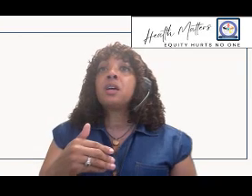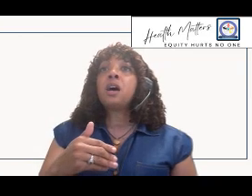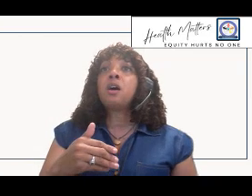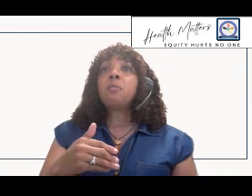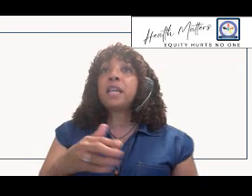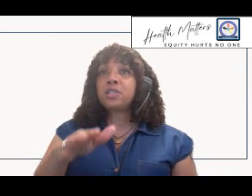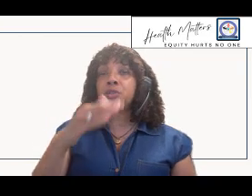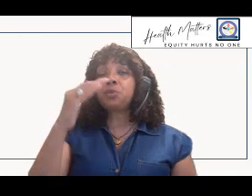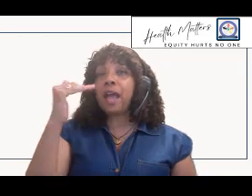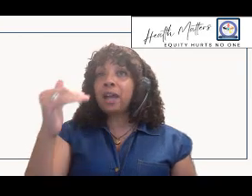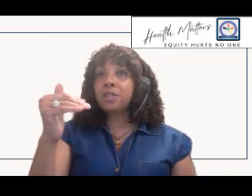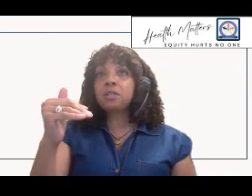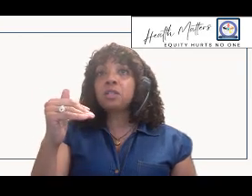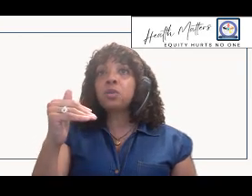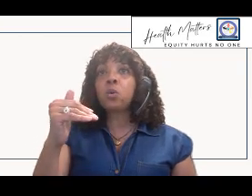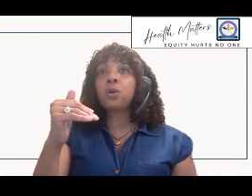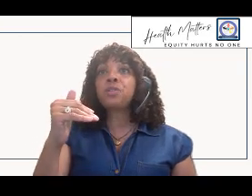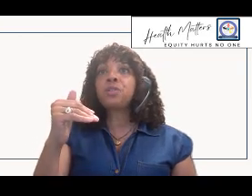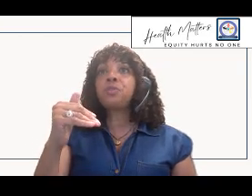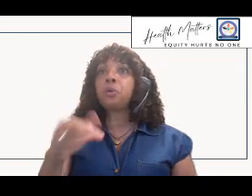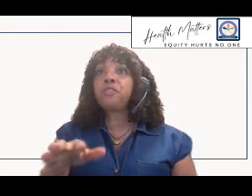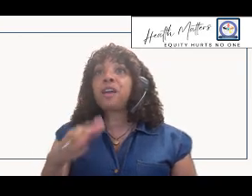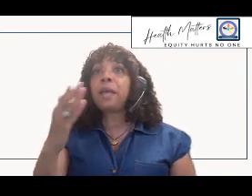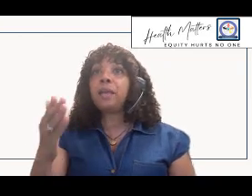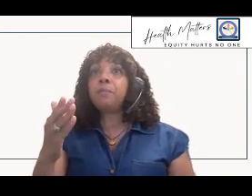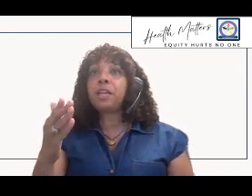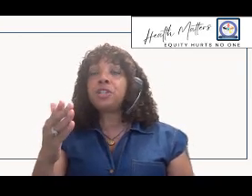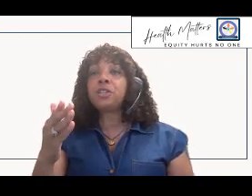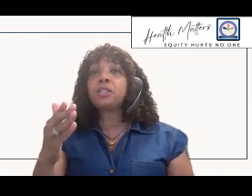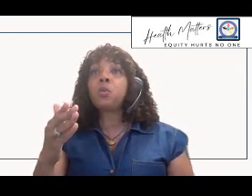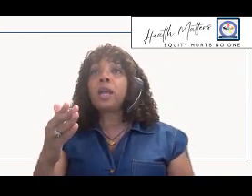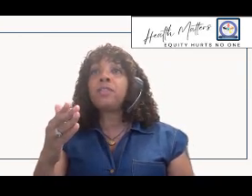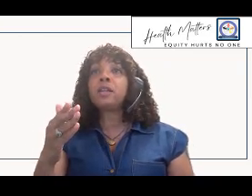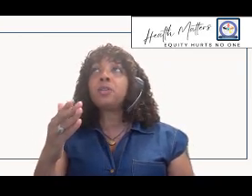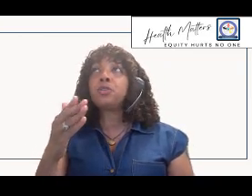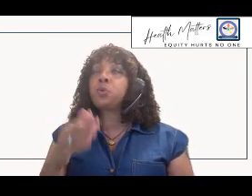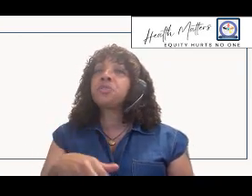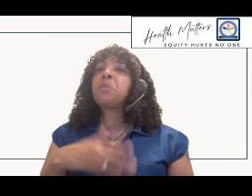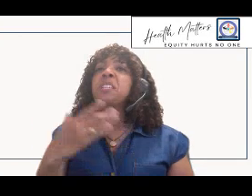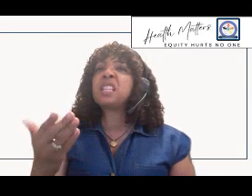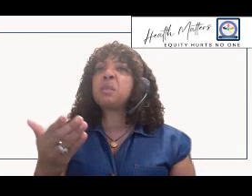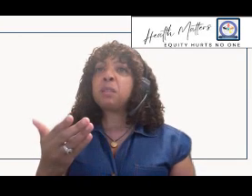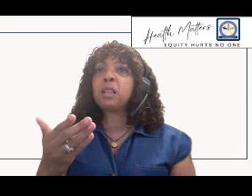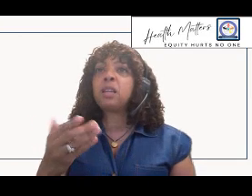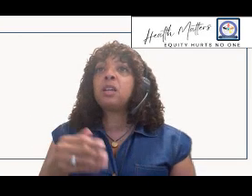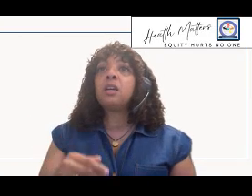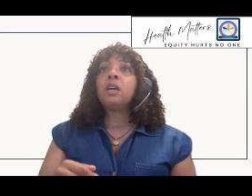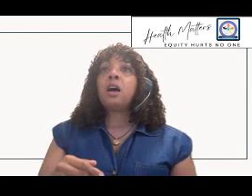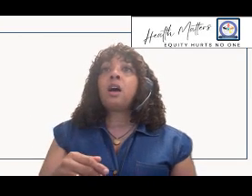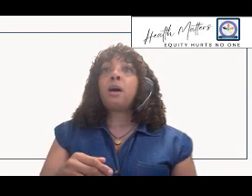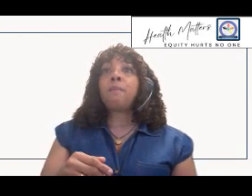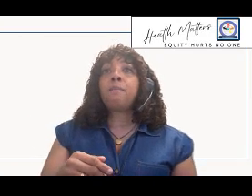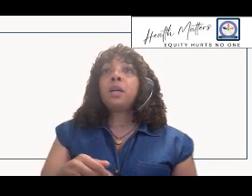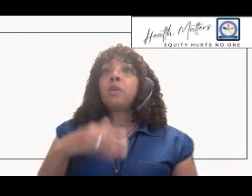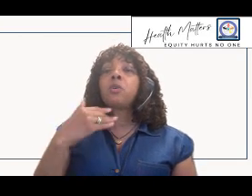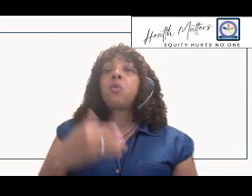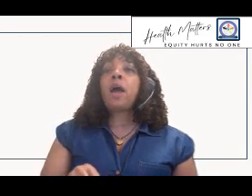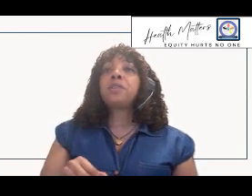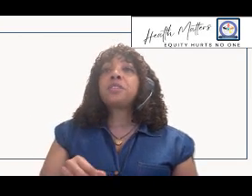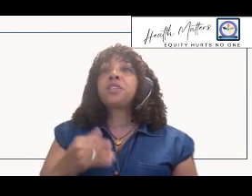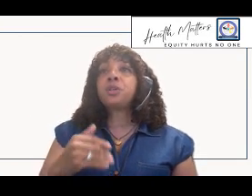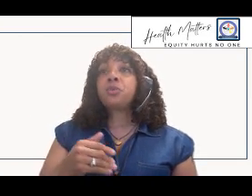centers take certain actions in order to notify patients in a way that ensures their accessibility.